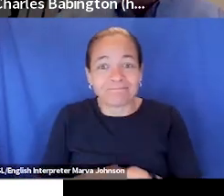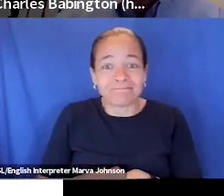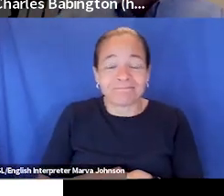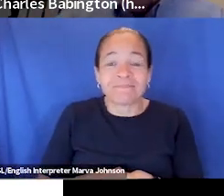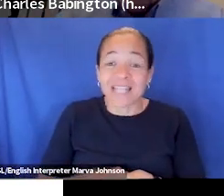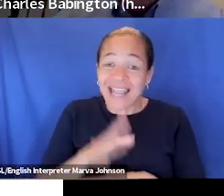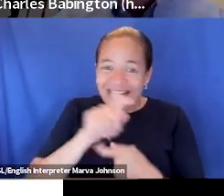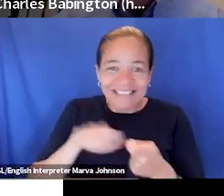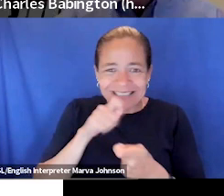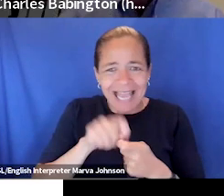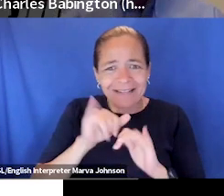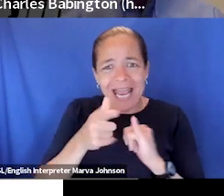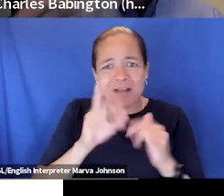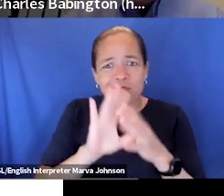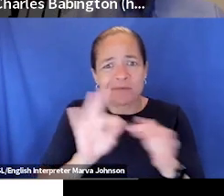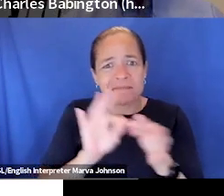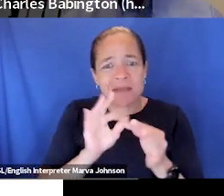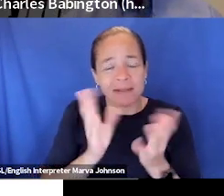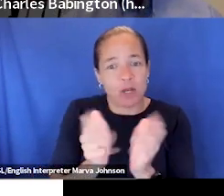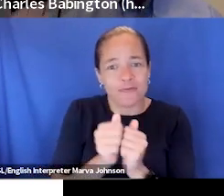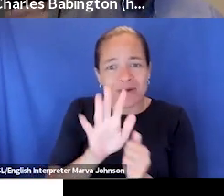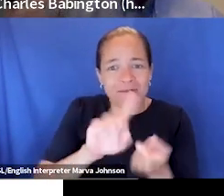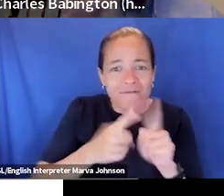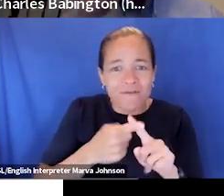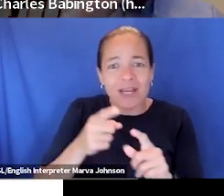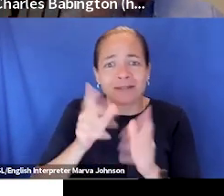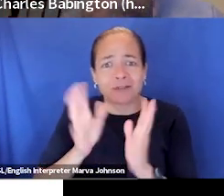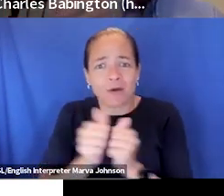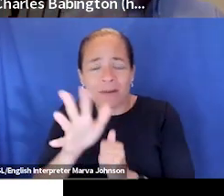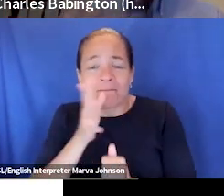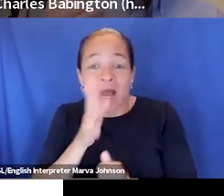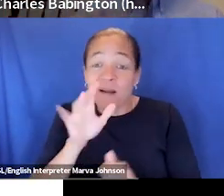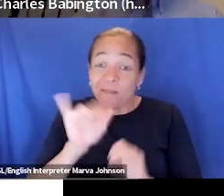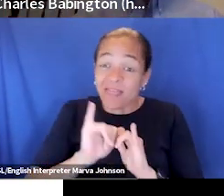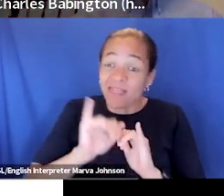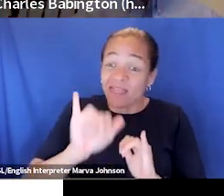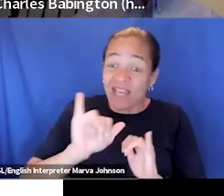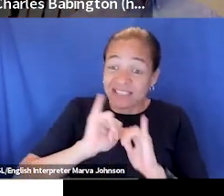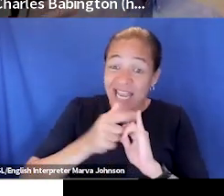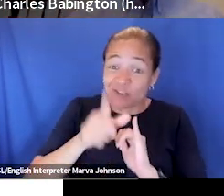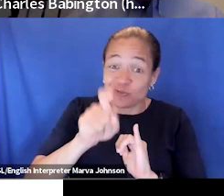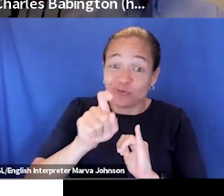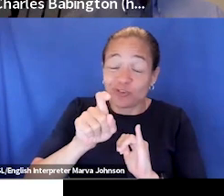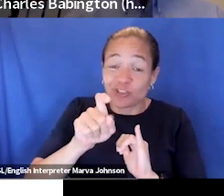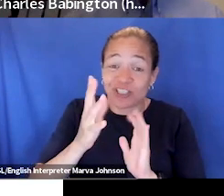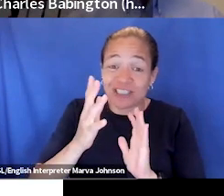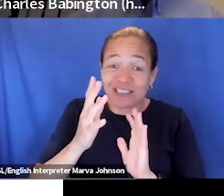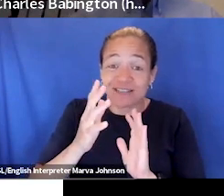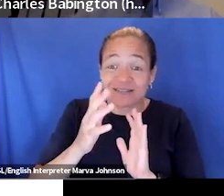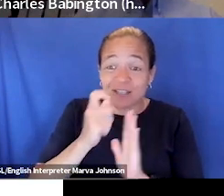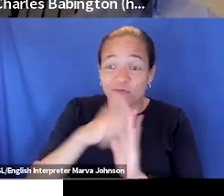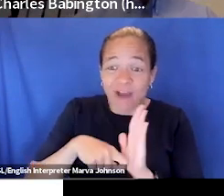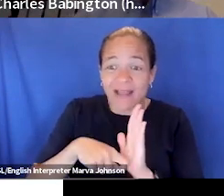you were talking to a friend or your mom. That's how you want to write. Writing should not, some people think writing needs to sound different